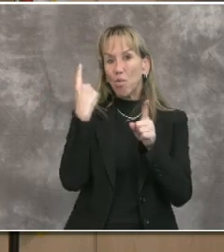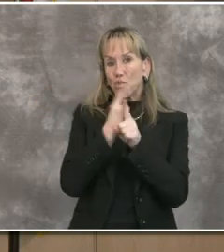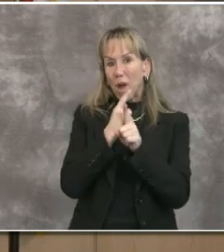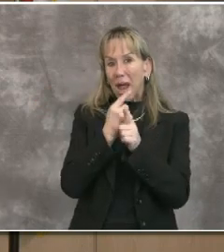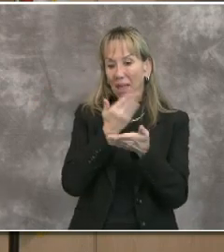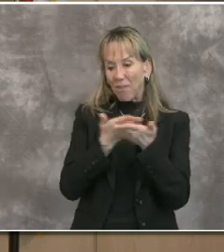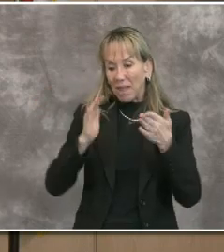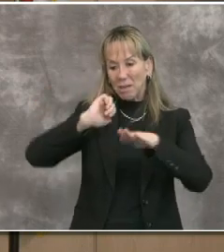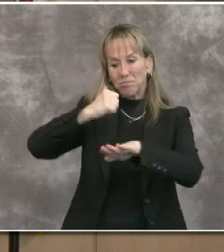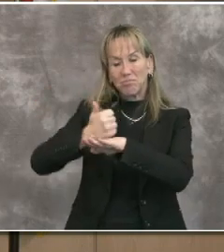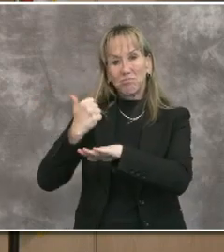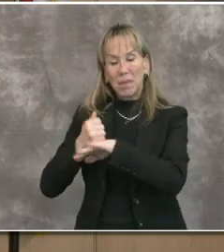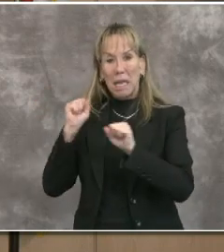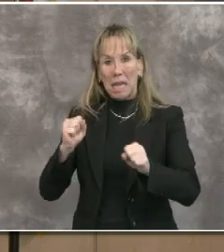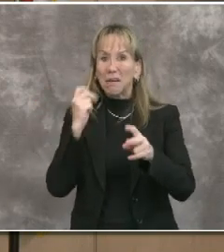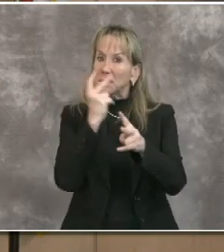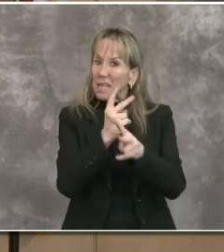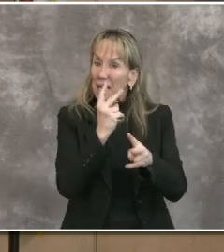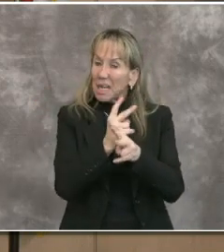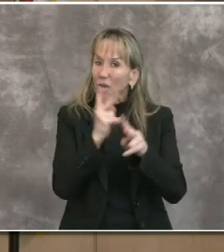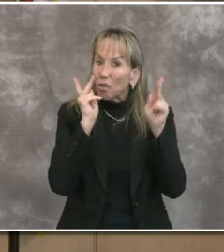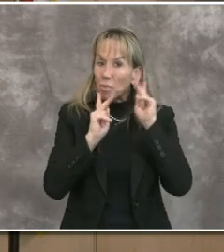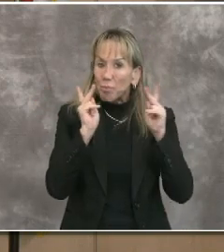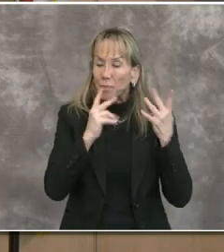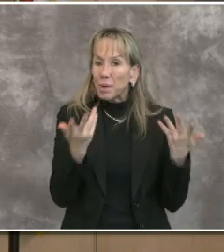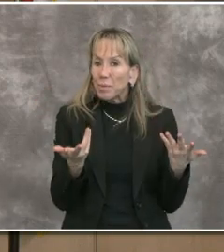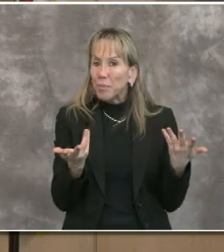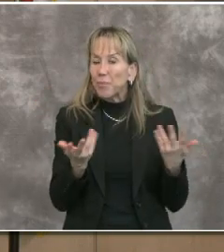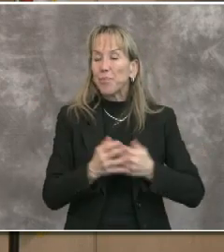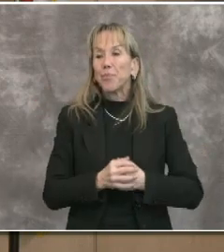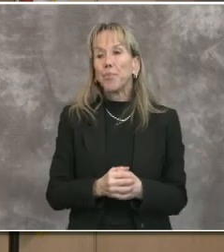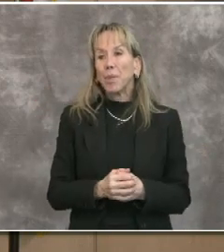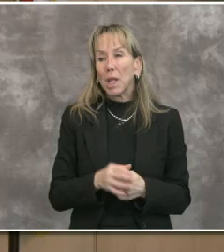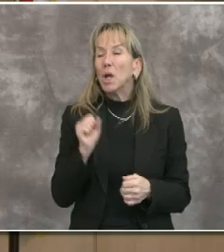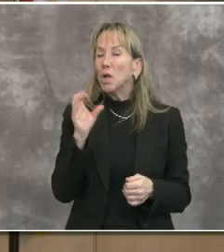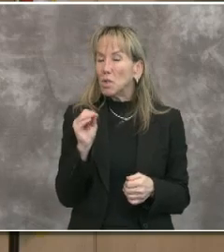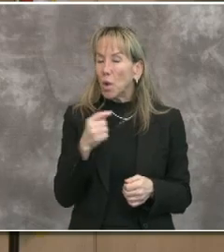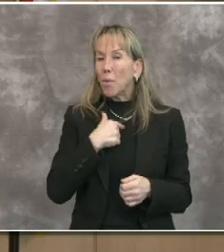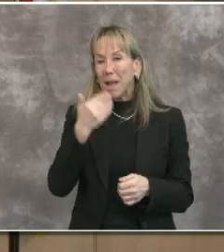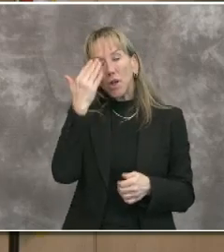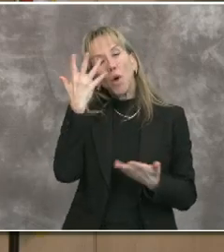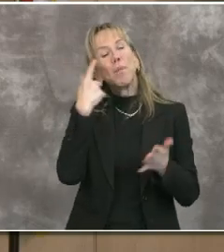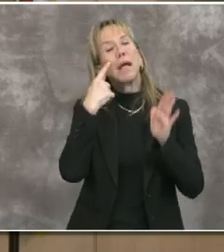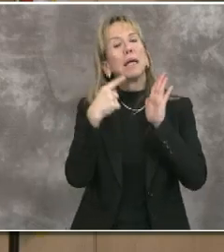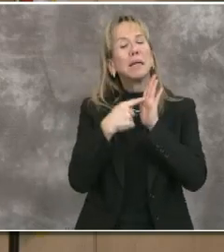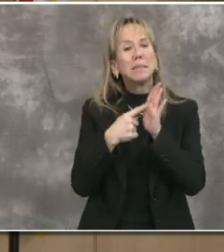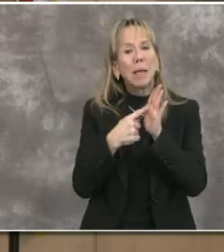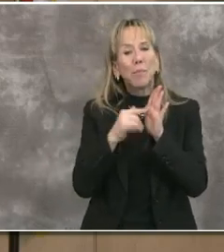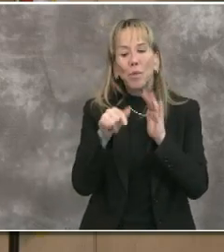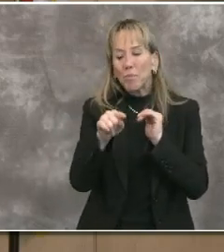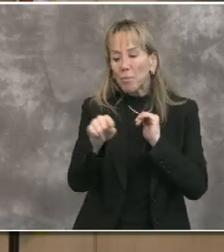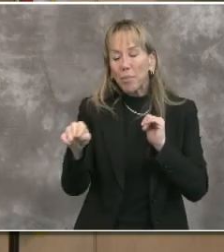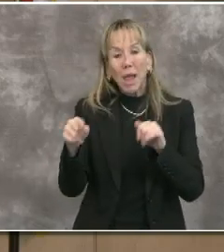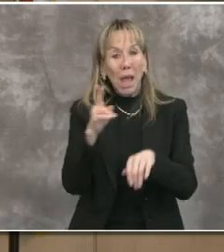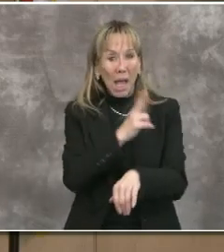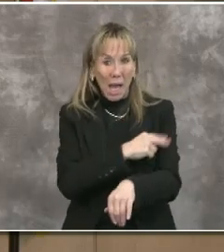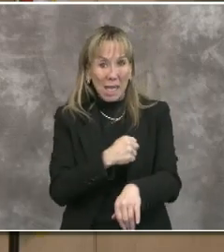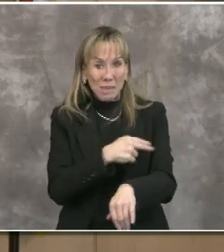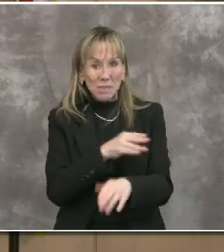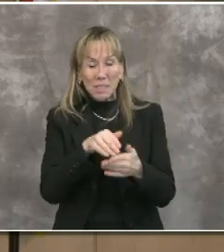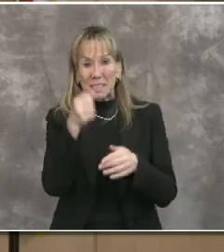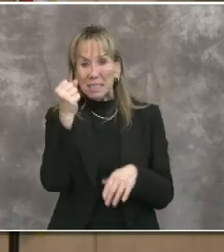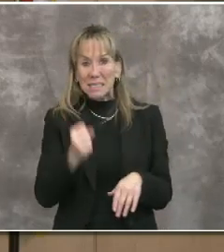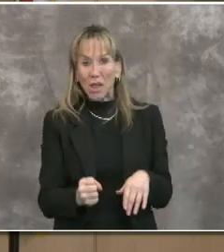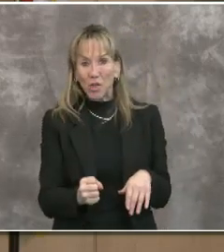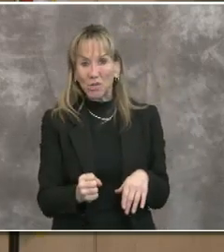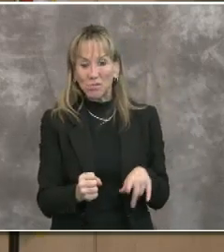individuals that may be disproportionately impacted. So we do know, for example, that those hospitals that I mentioned in the southern part of the